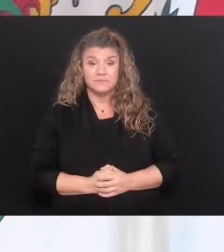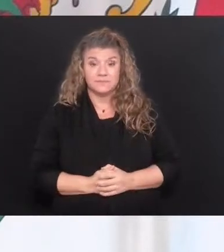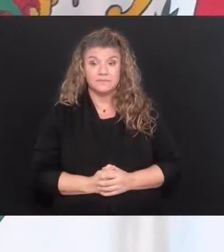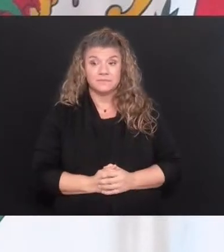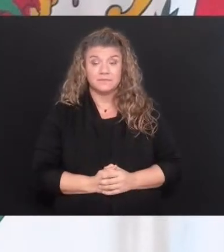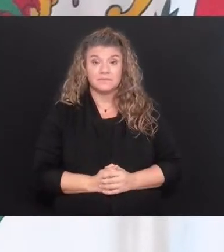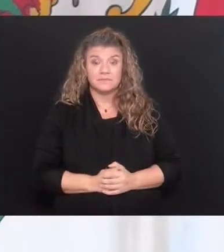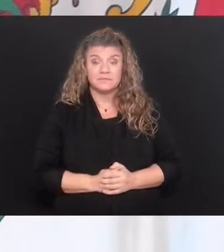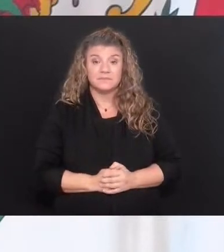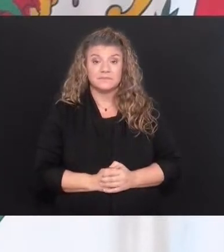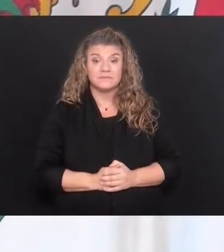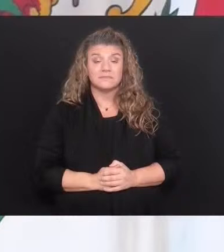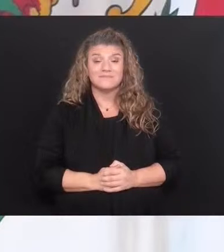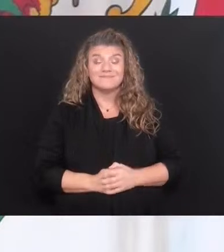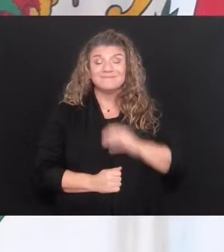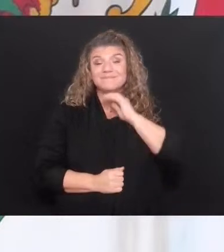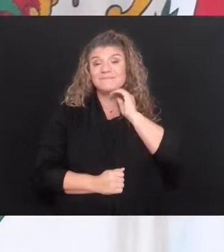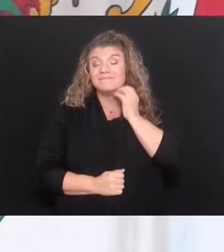It's